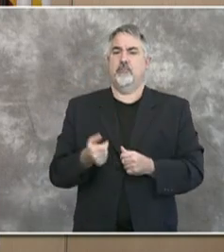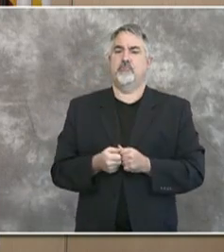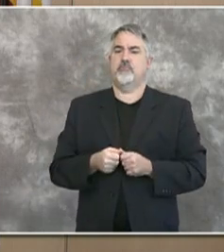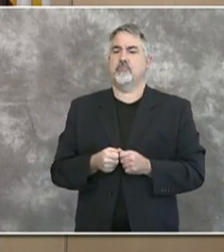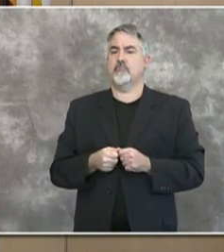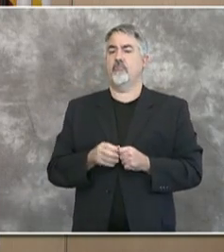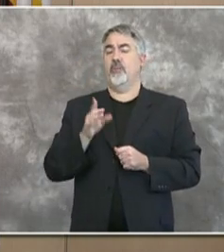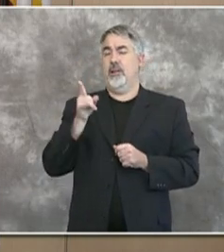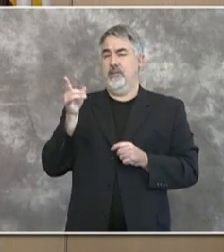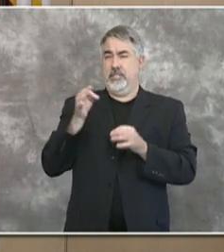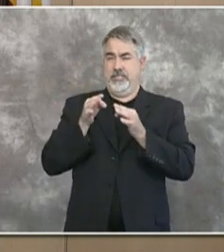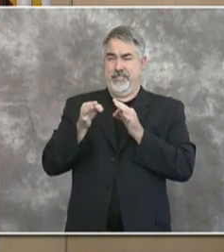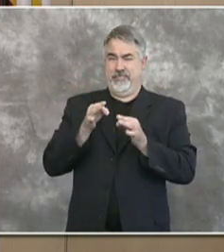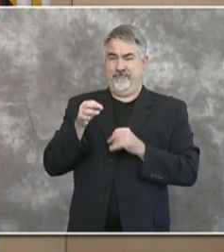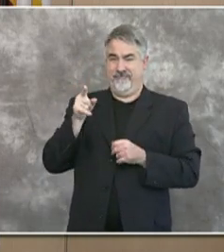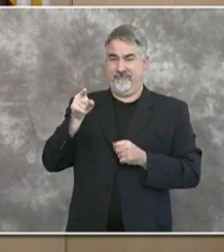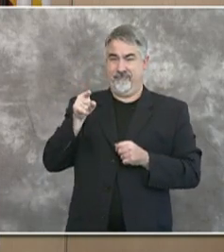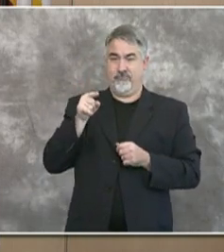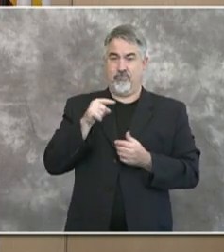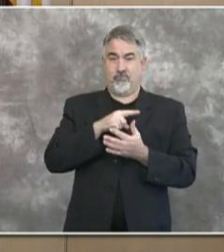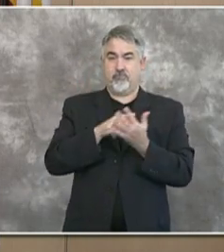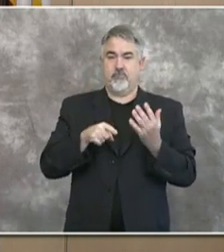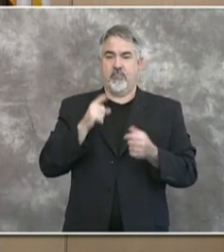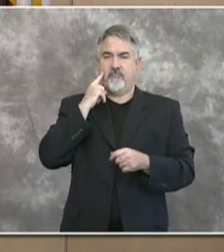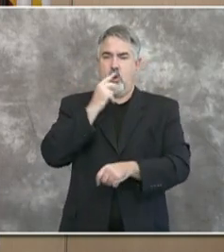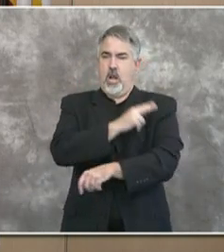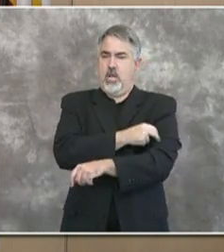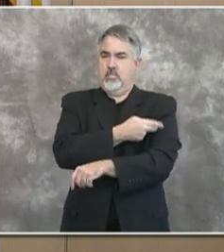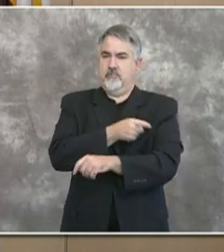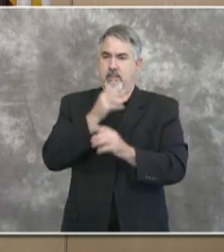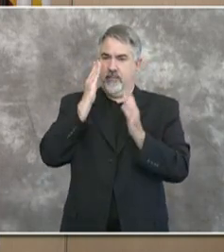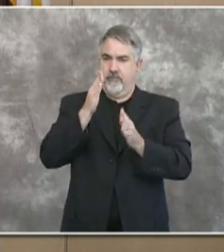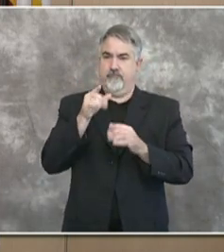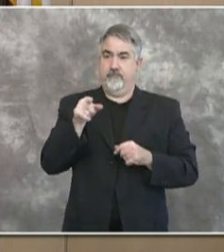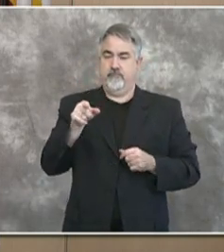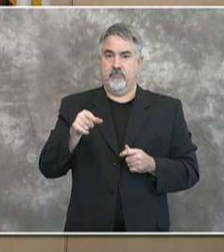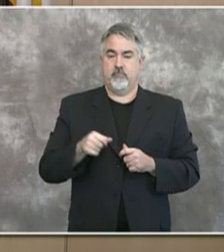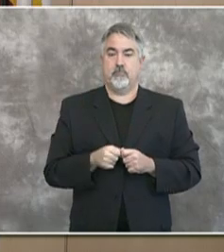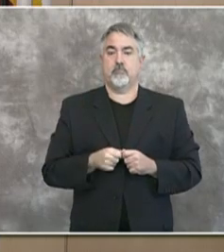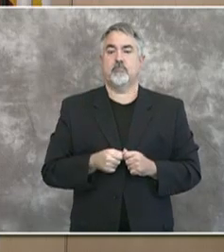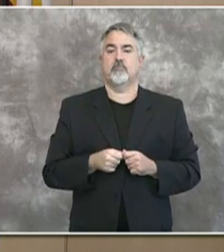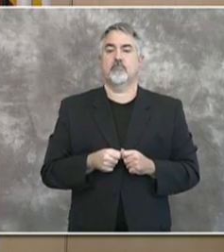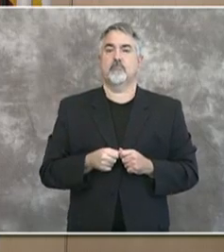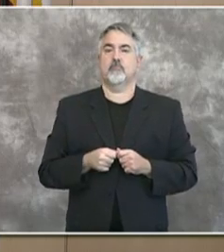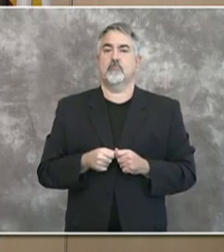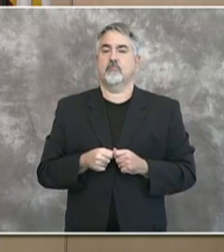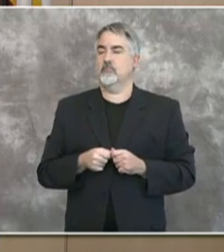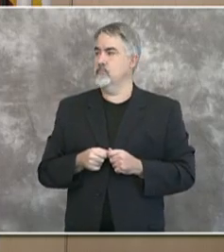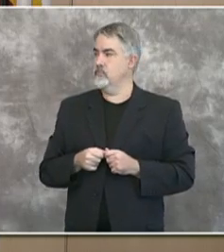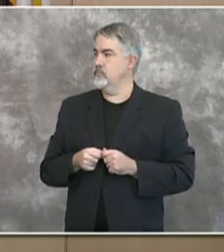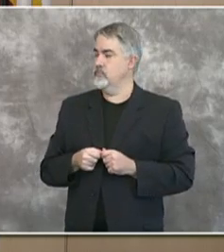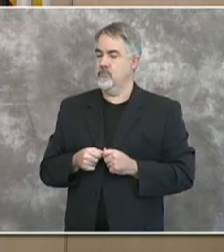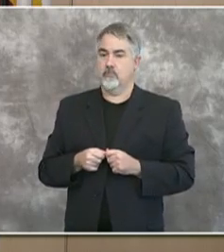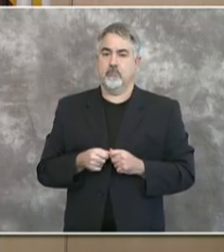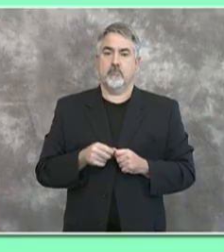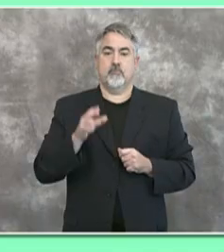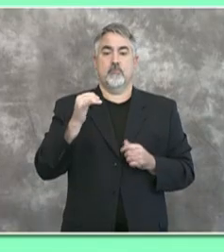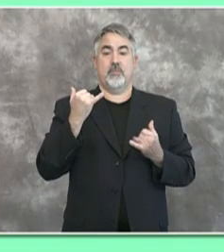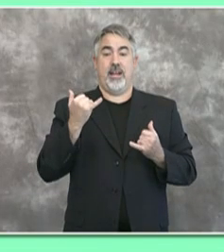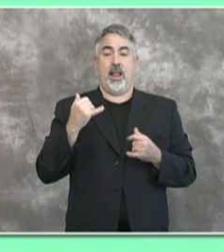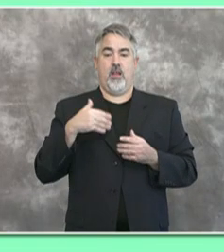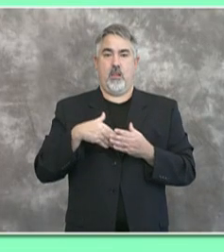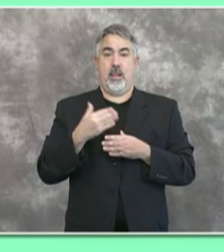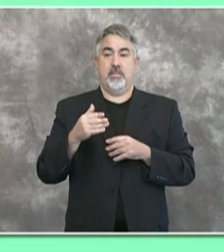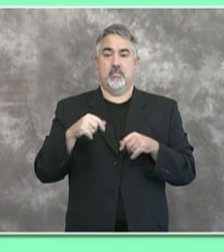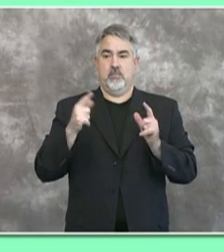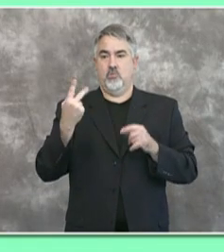hospital capacity. So this next slide is related to hospital capacity. And now please go to the